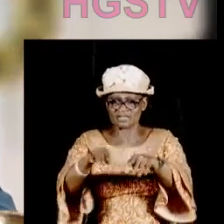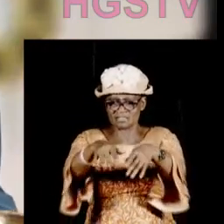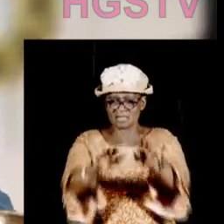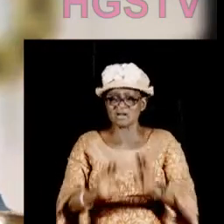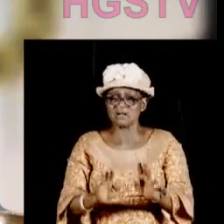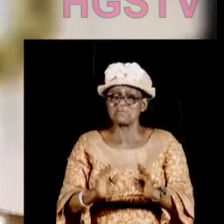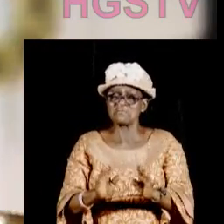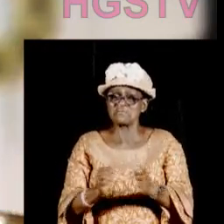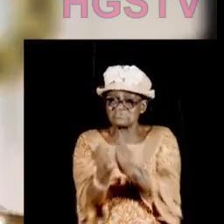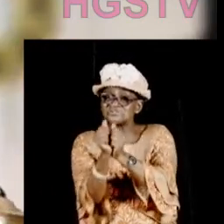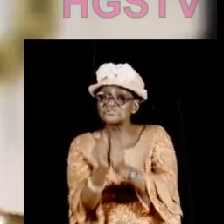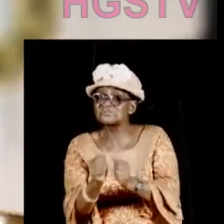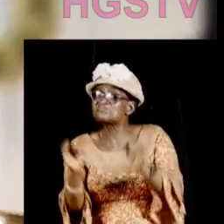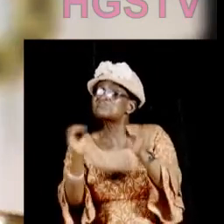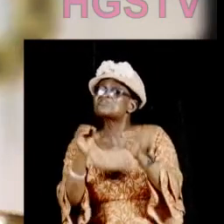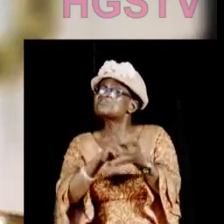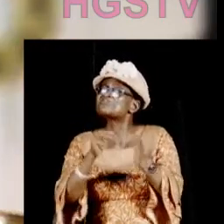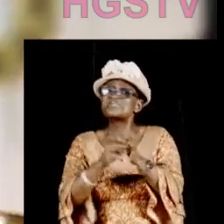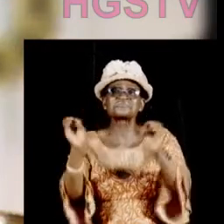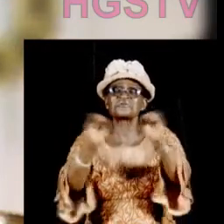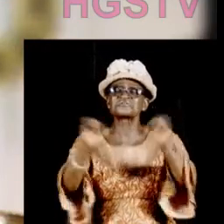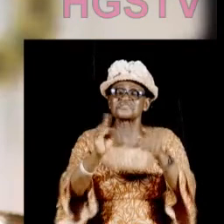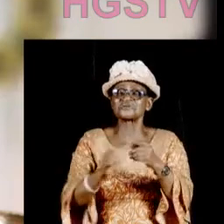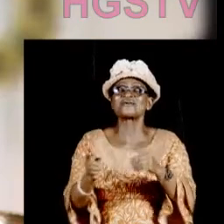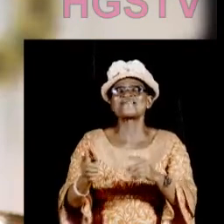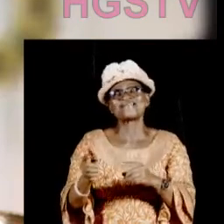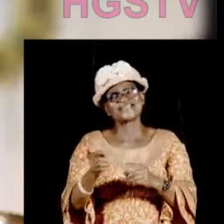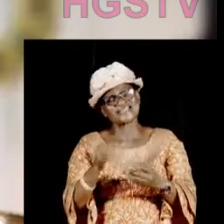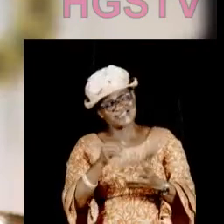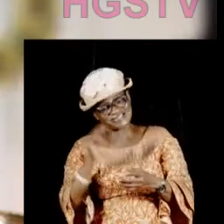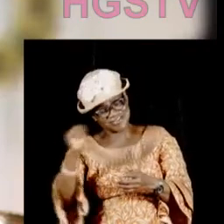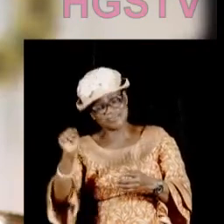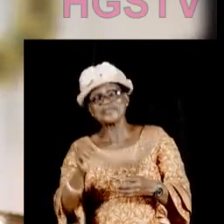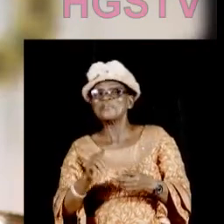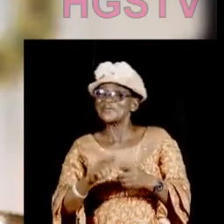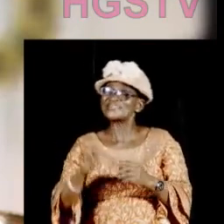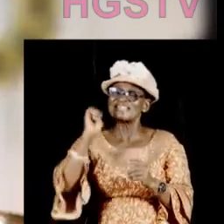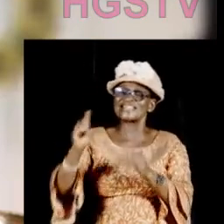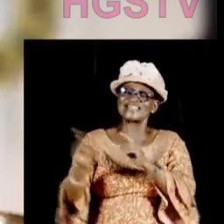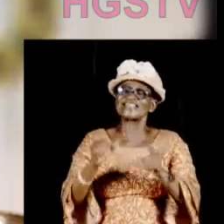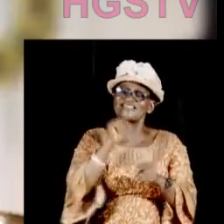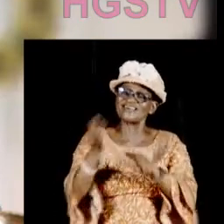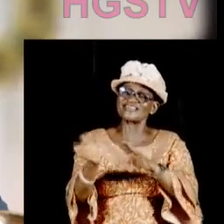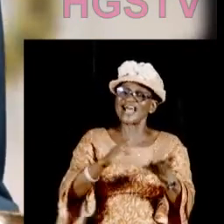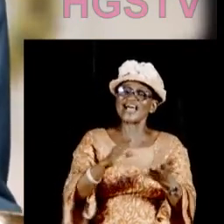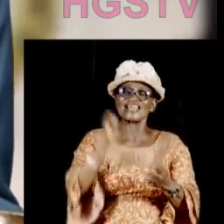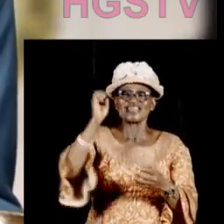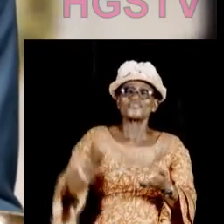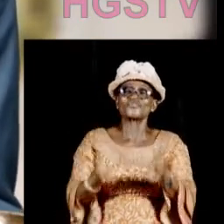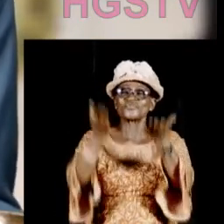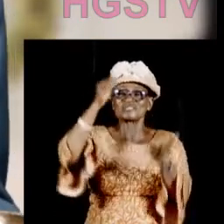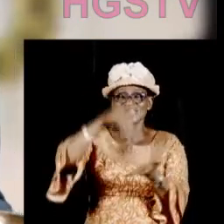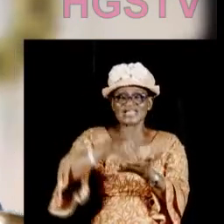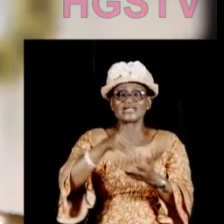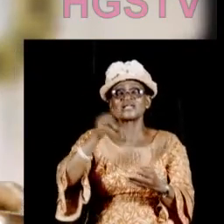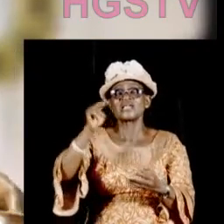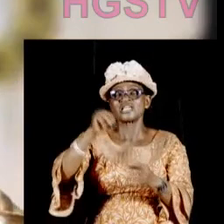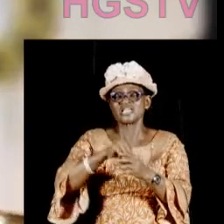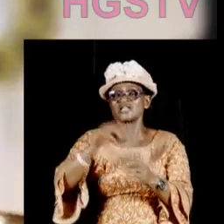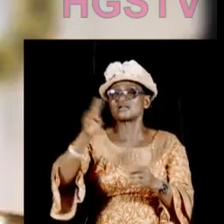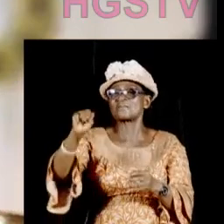him. But with all this, he did not die in that situation. He rose again. In Mark 9, 20